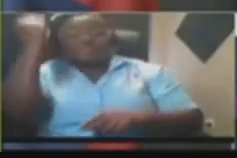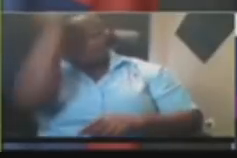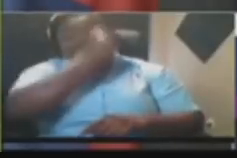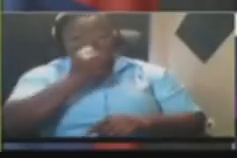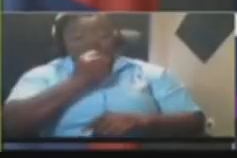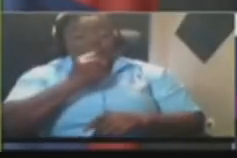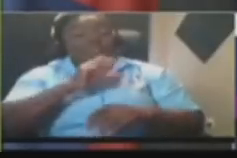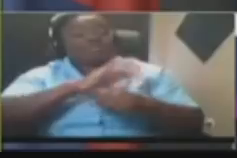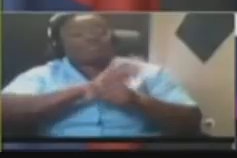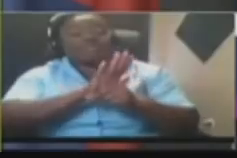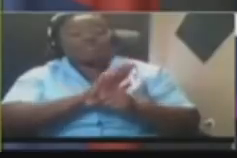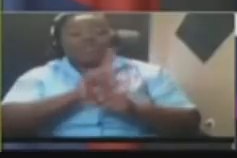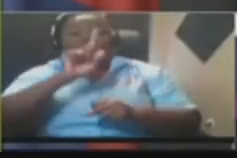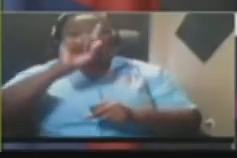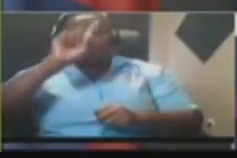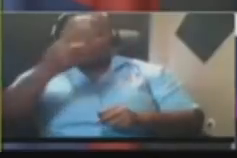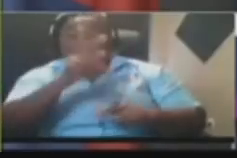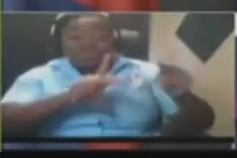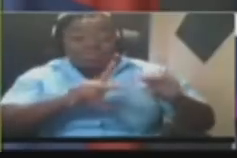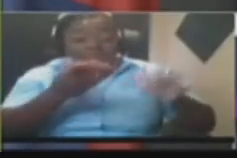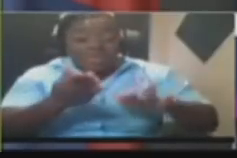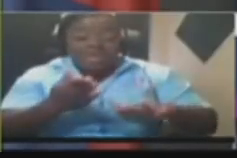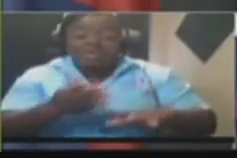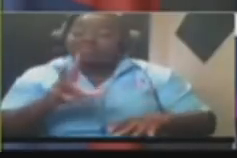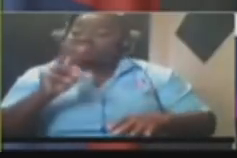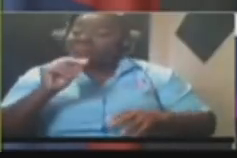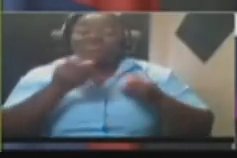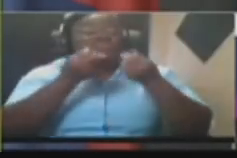1,000 people being lost in a population of 1.4 million.